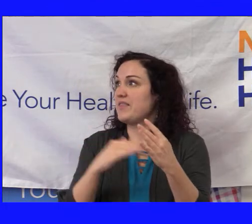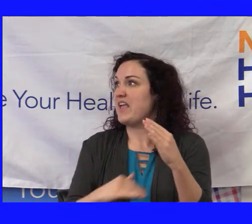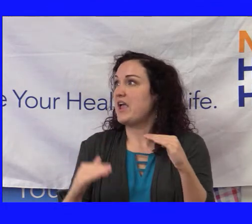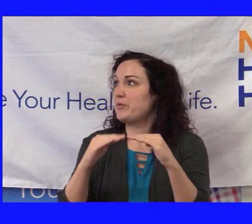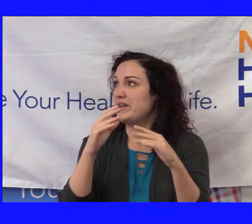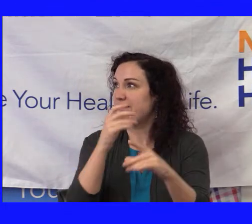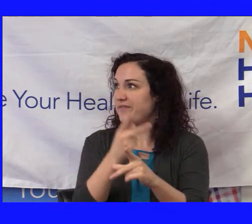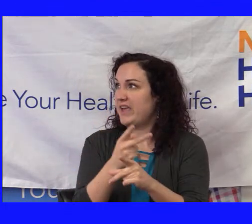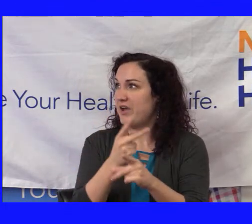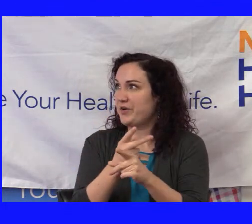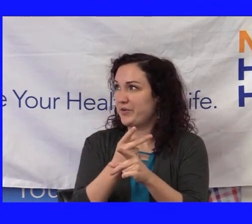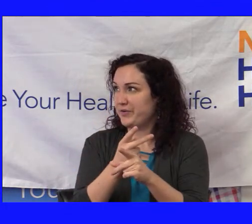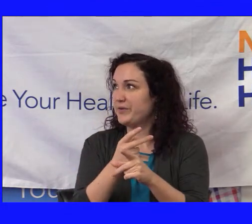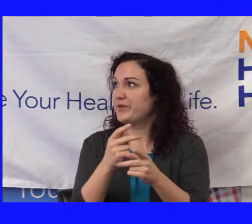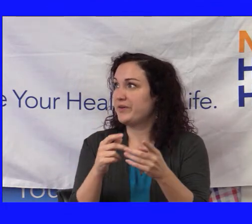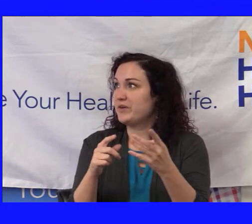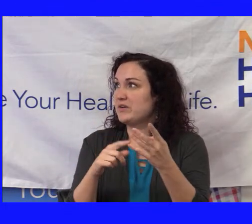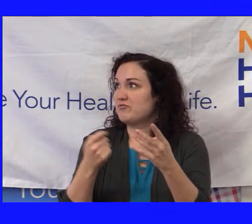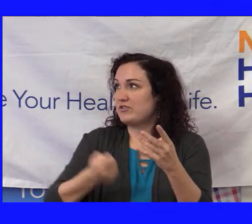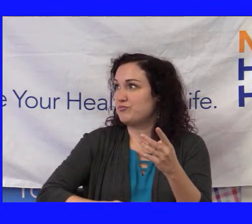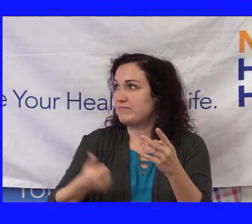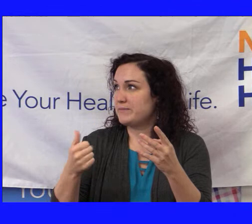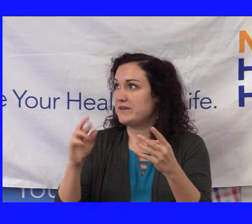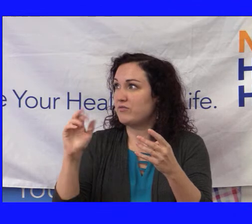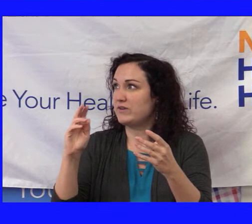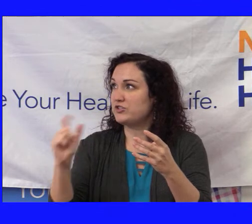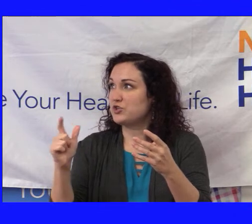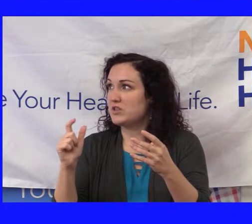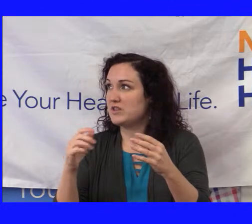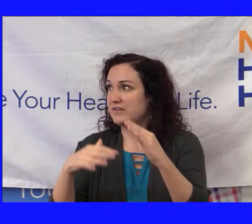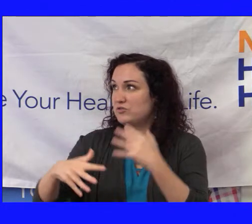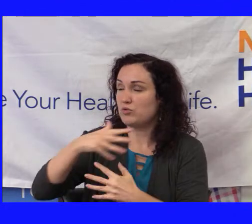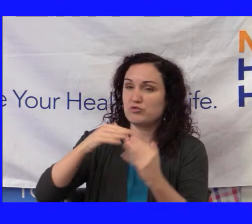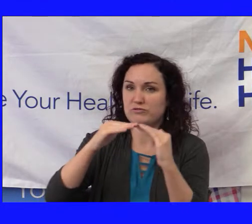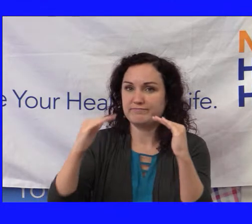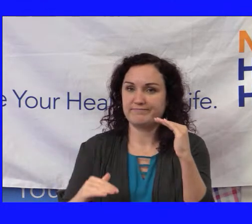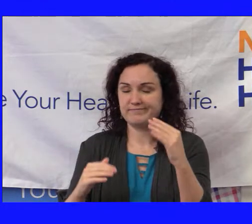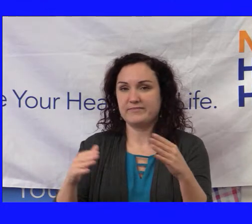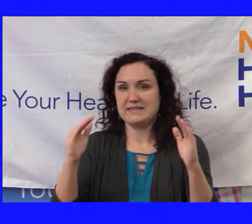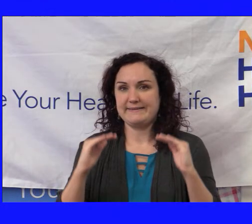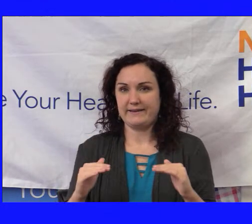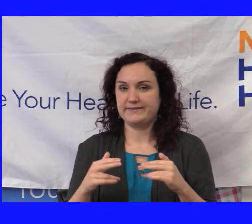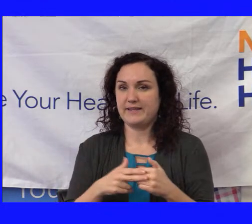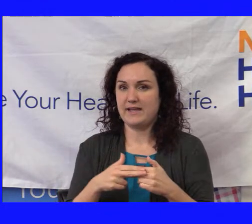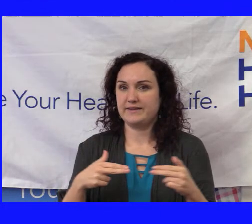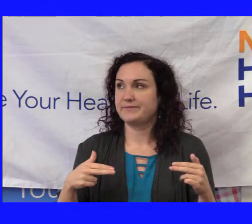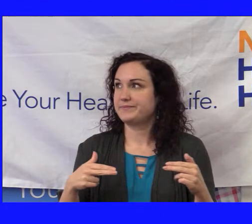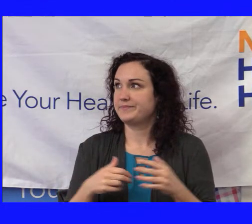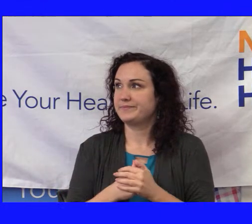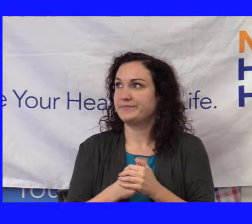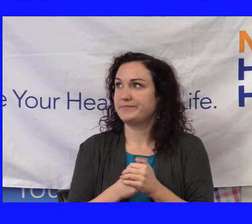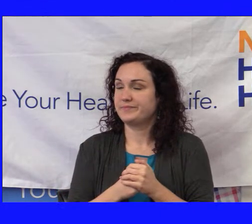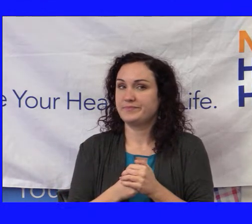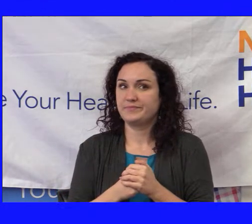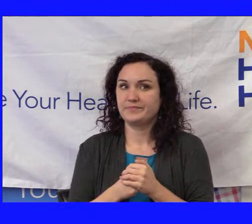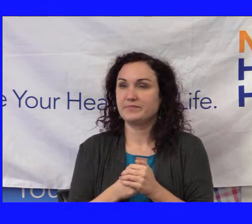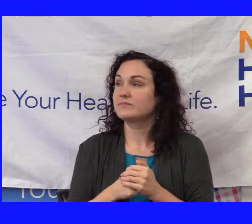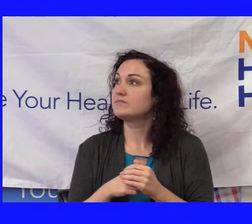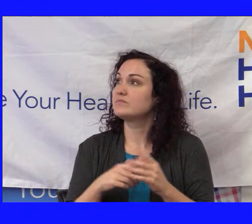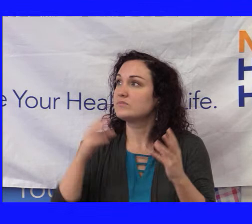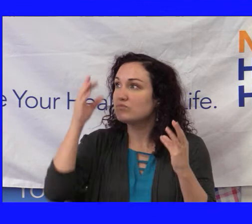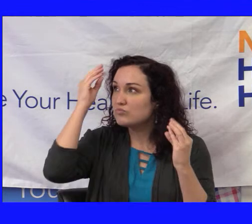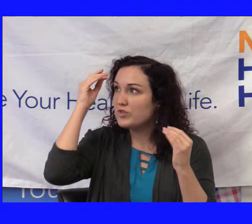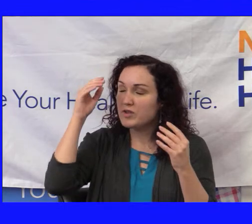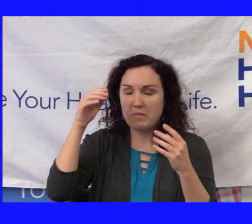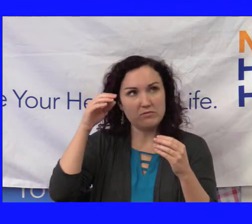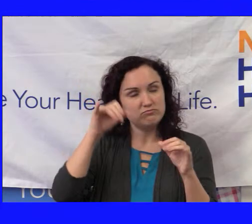are strategies to eliminate racial and social inequities. Next slide, please. So in thinking about our